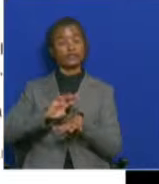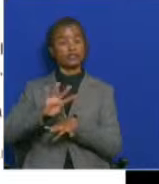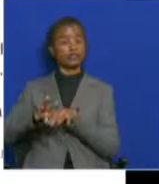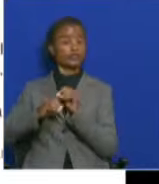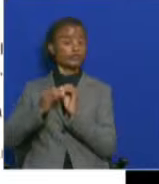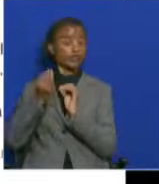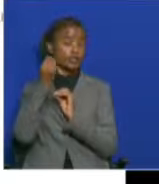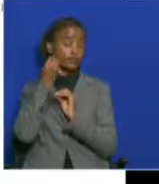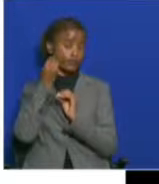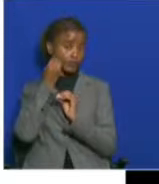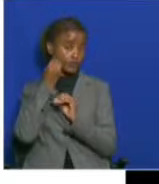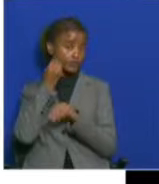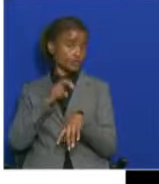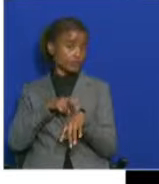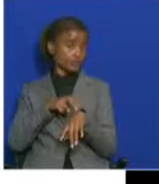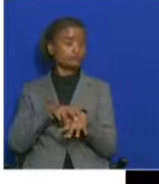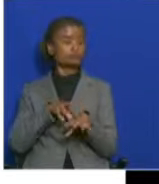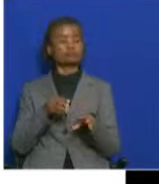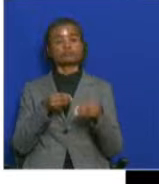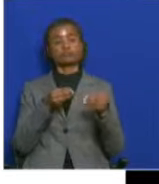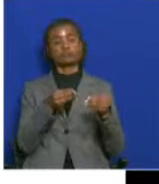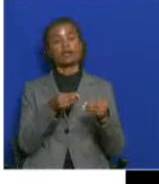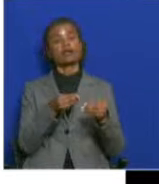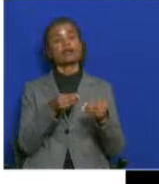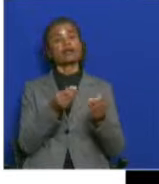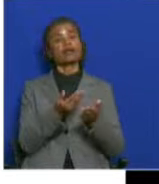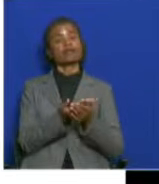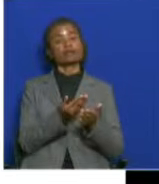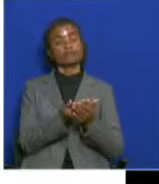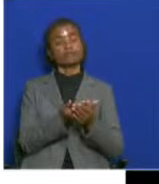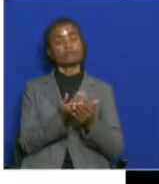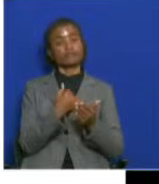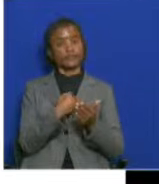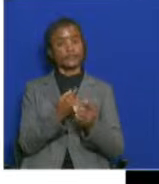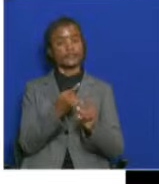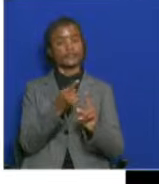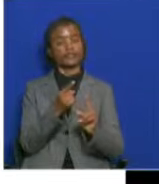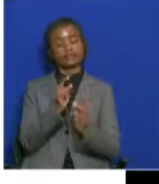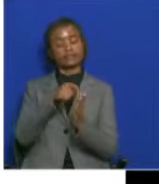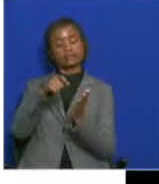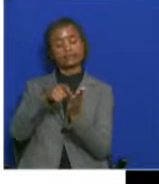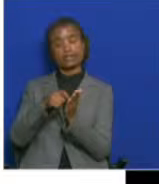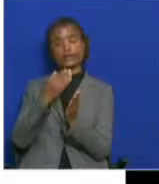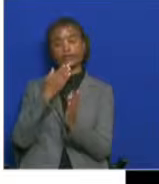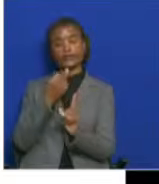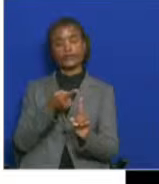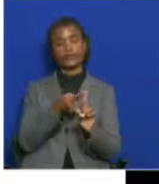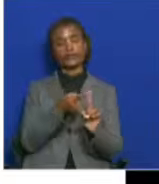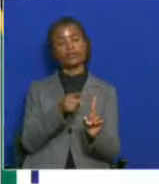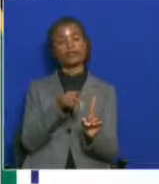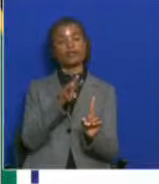Yours faithfully, Adriano Mazzotti, and then there are two annexures, A and B, that were referred to